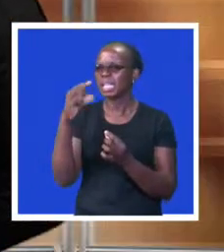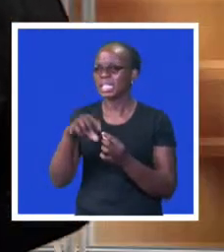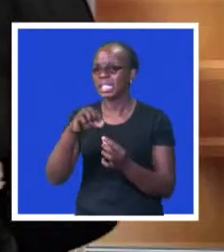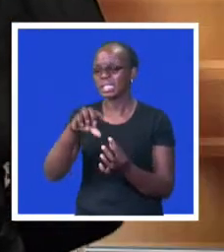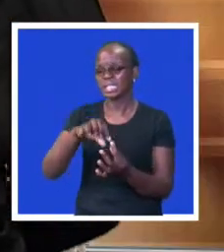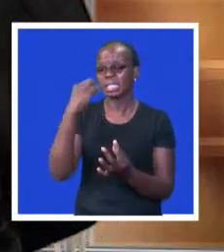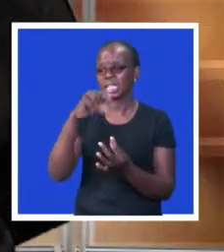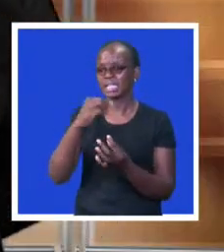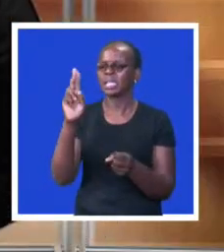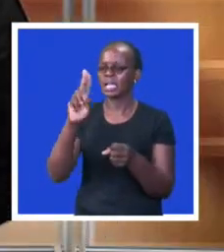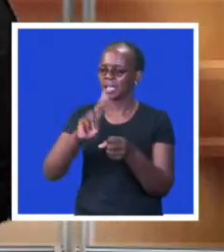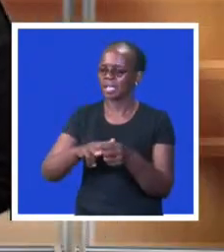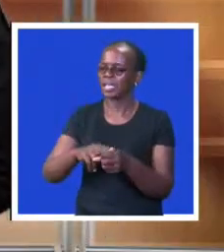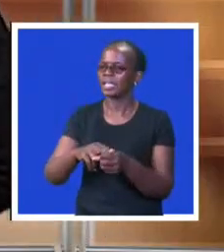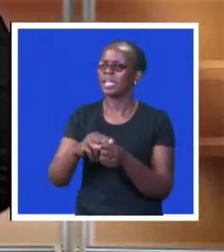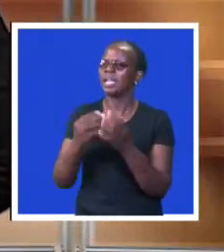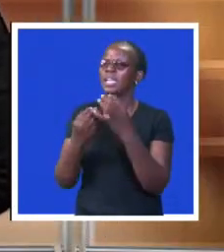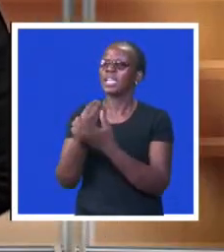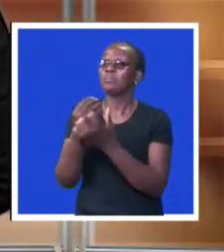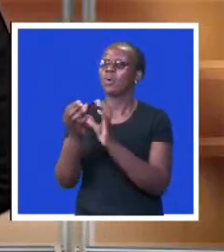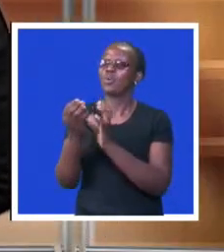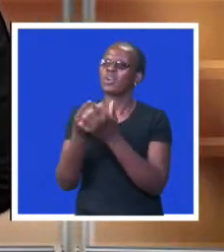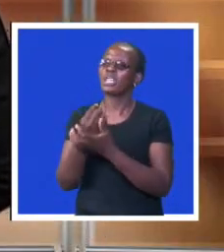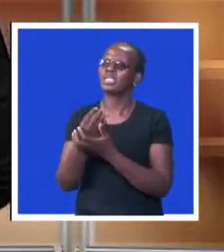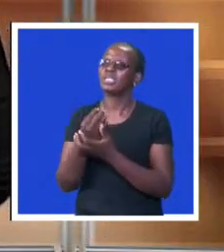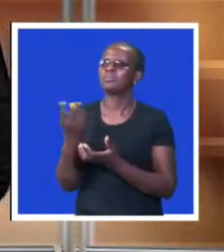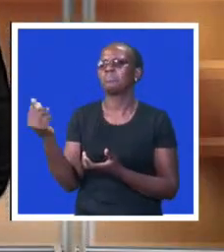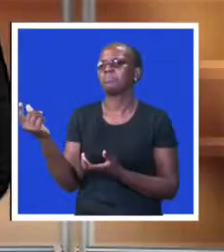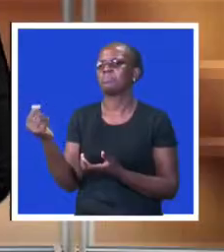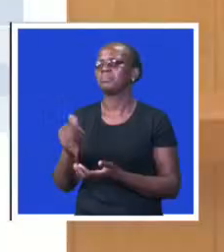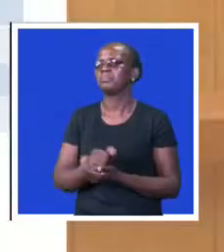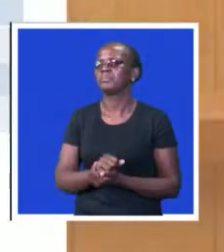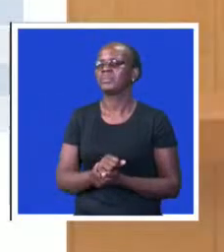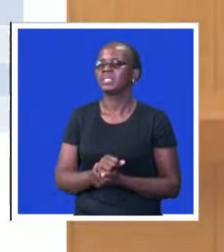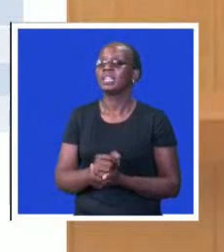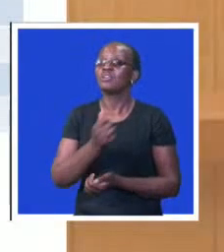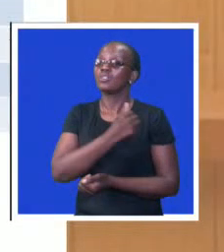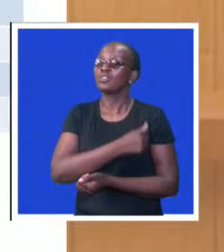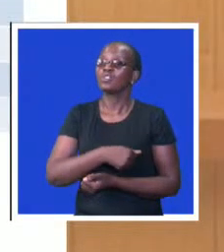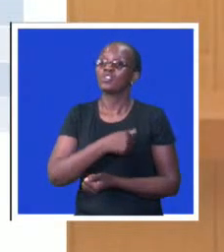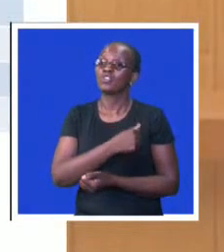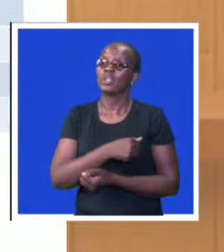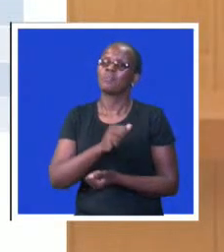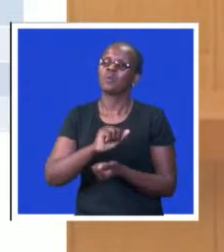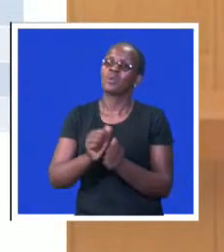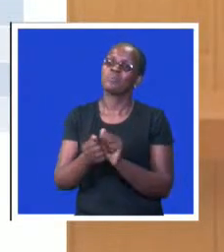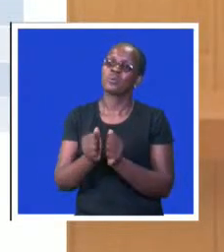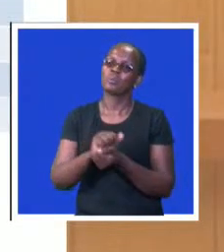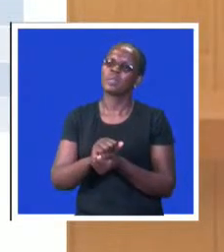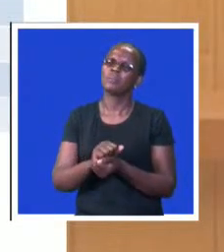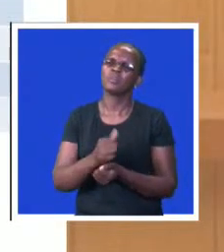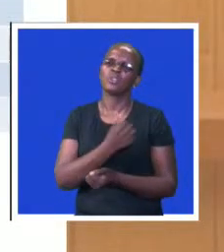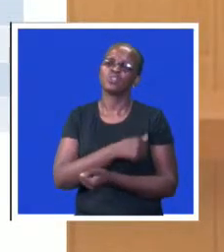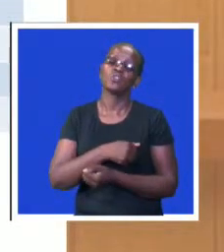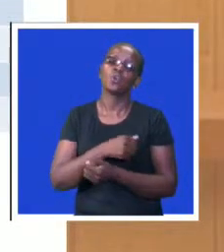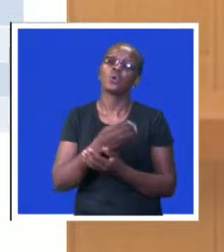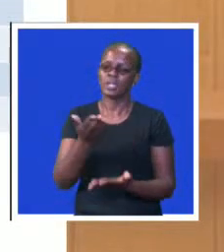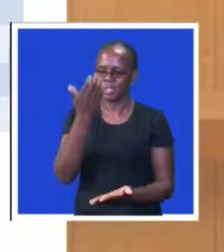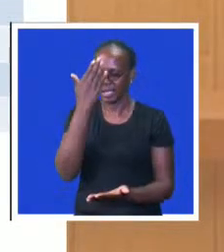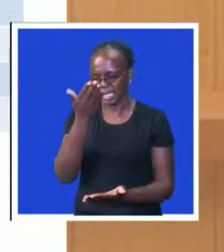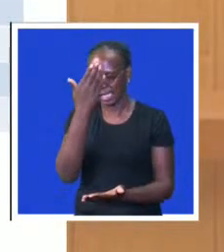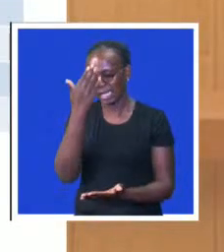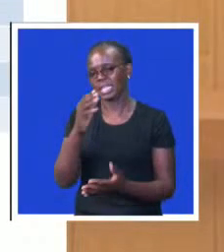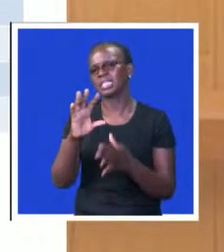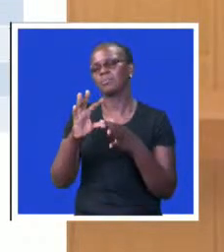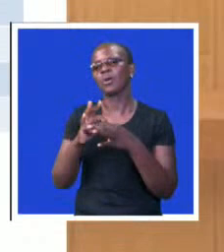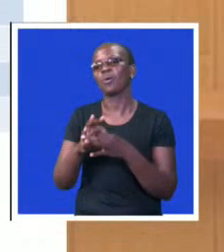I said we are not going. Oh, it was a mistake. Sorry, ma'am. It was a mistake. Sorry, dear Lena. I didn't notice the mistake. But then